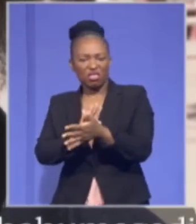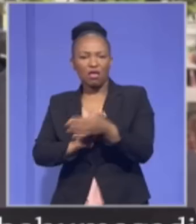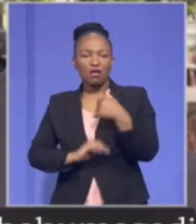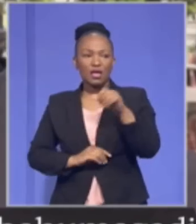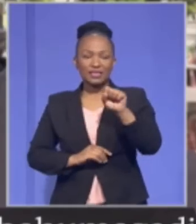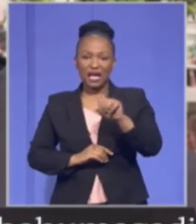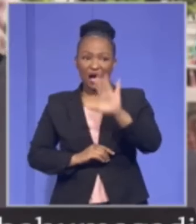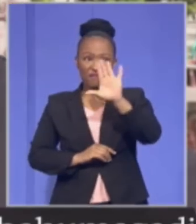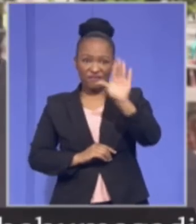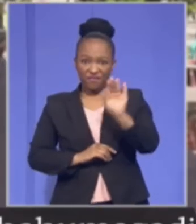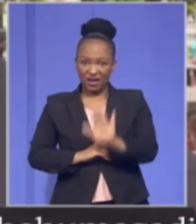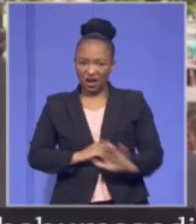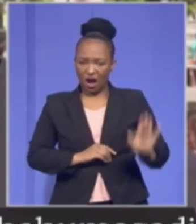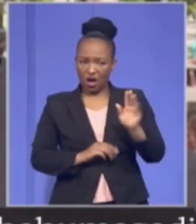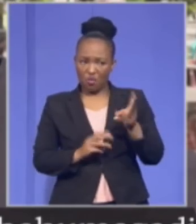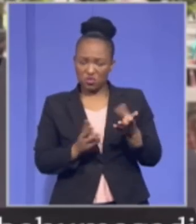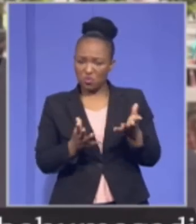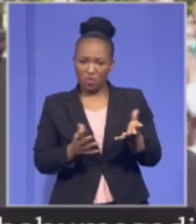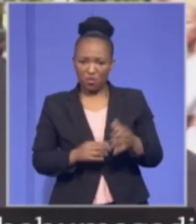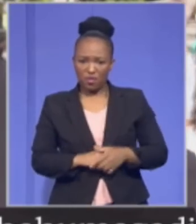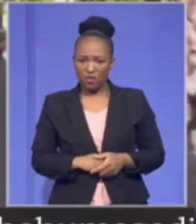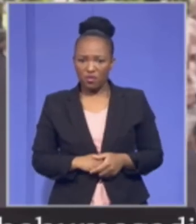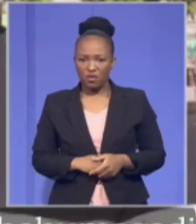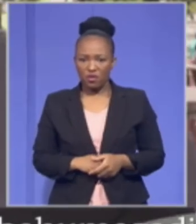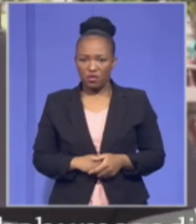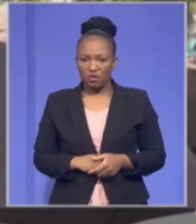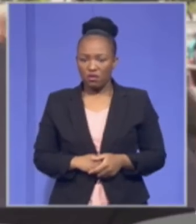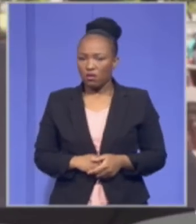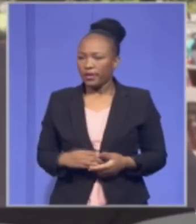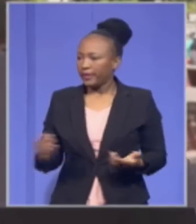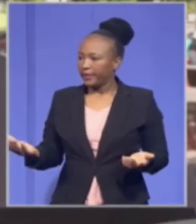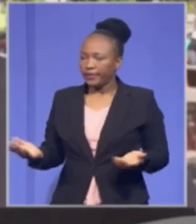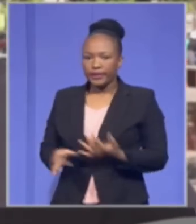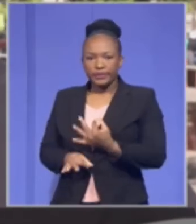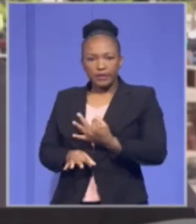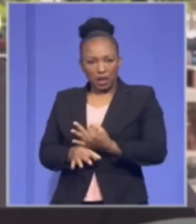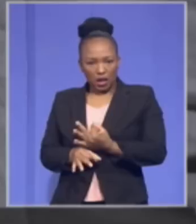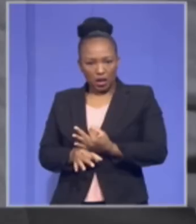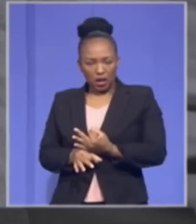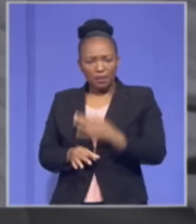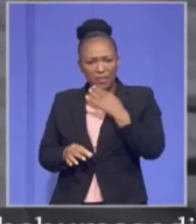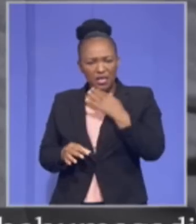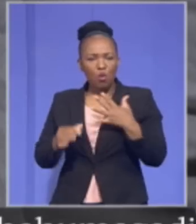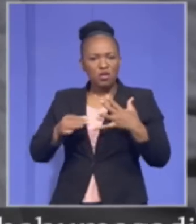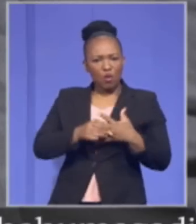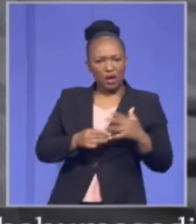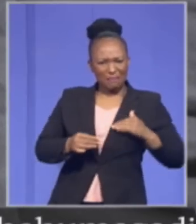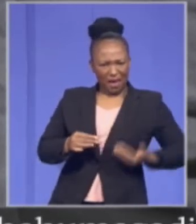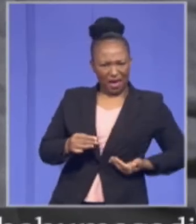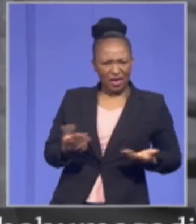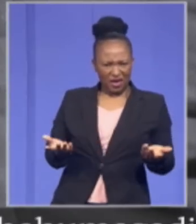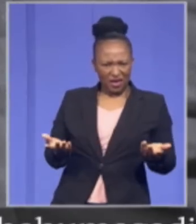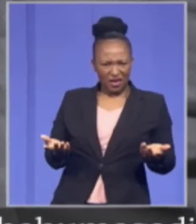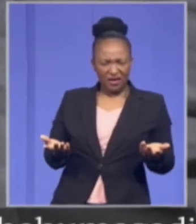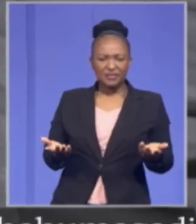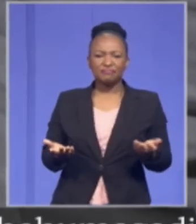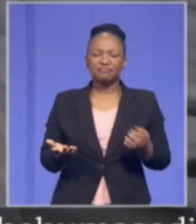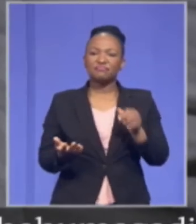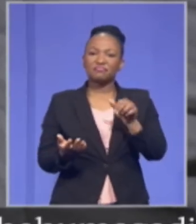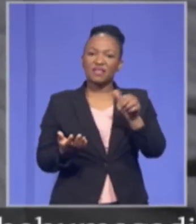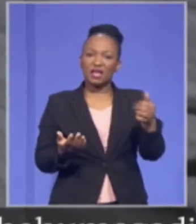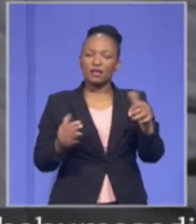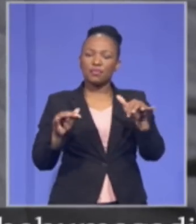rantsho. Ntate aba ka matsogo a ntate o tla ba nyetswe ke mme. Ba bangwe ba bahlankedi ba molao ba tšweleditše